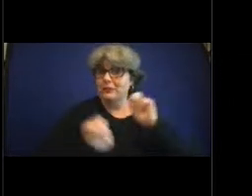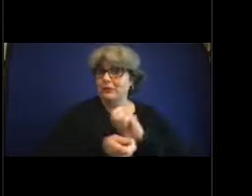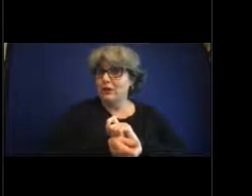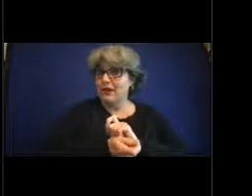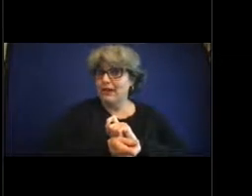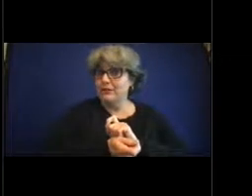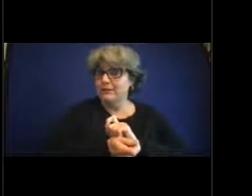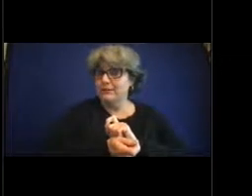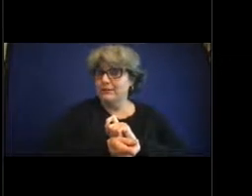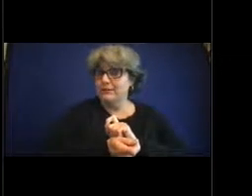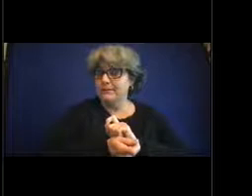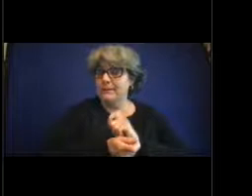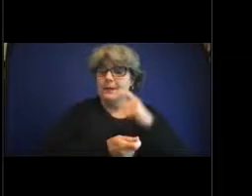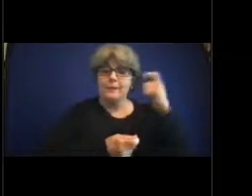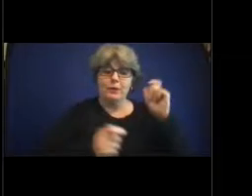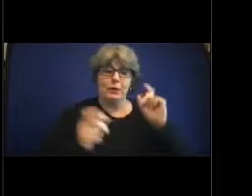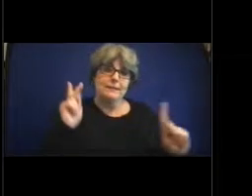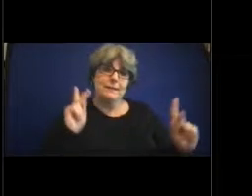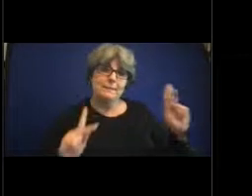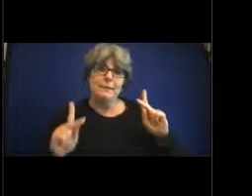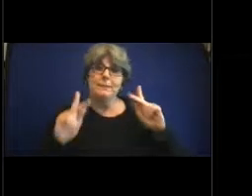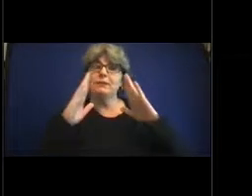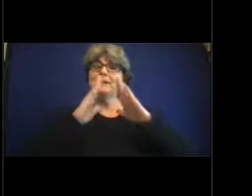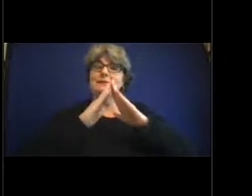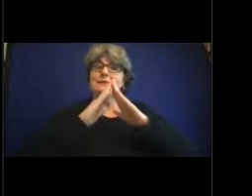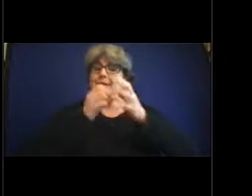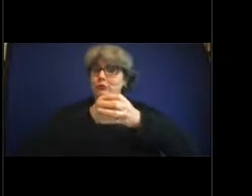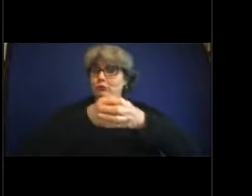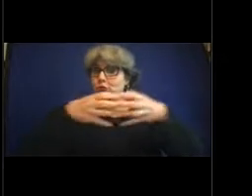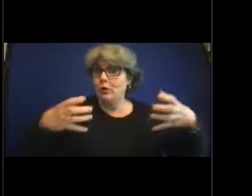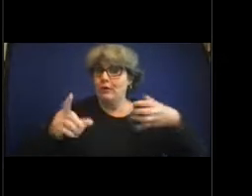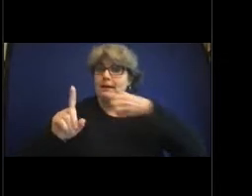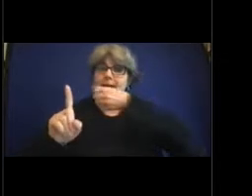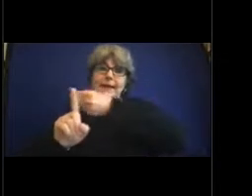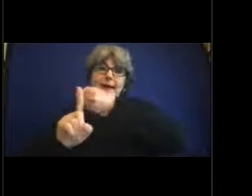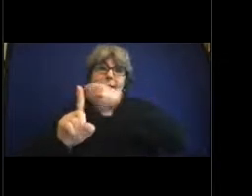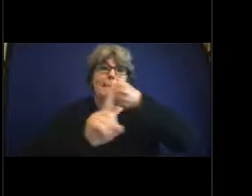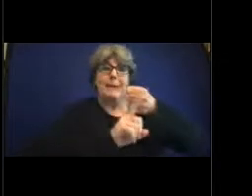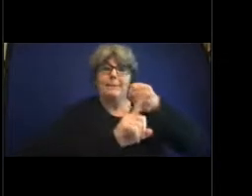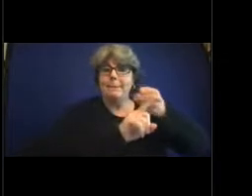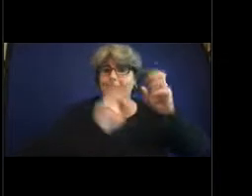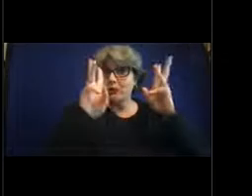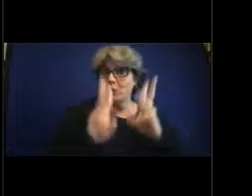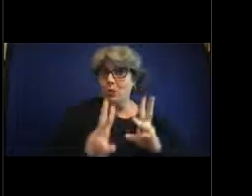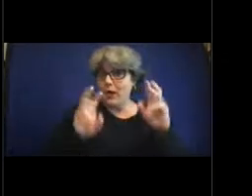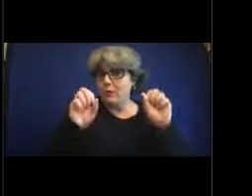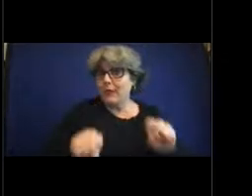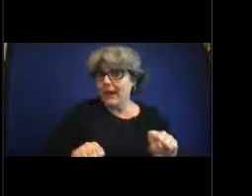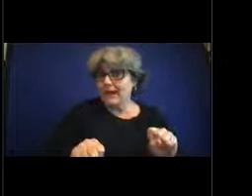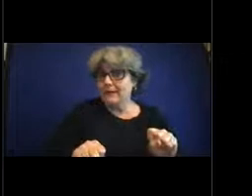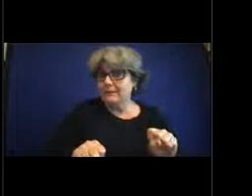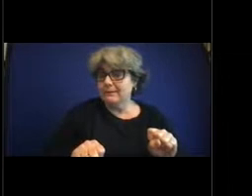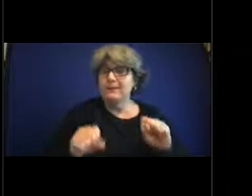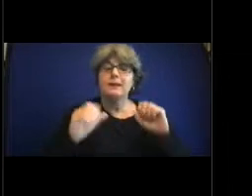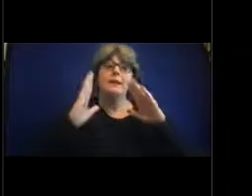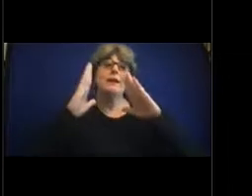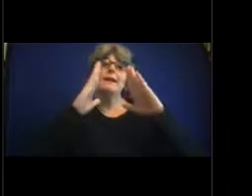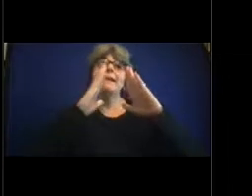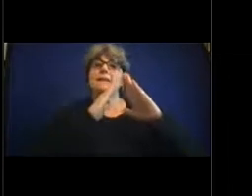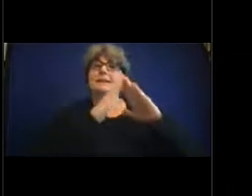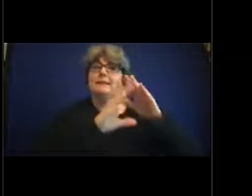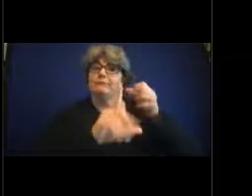That's change that's because of us, our cities growing. And that can impact our weather. Cities themselves can have a direct impact on the